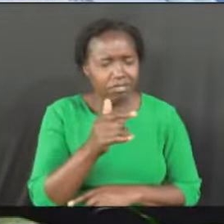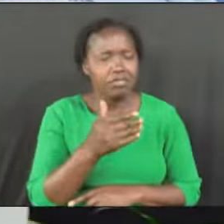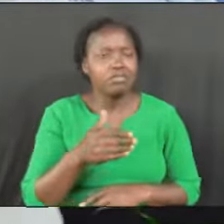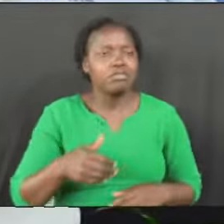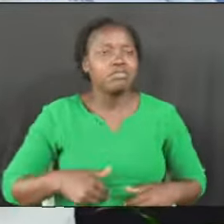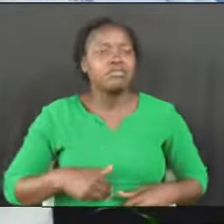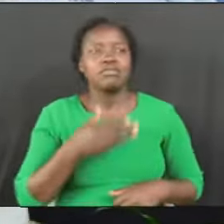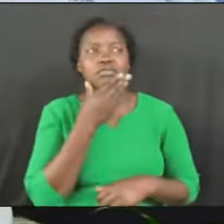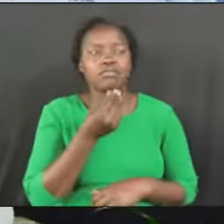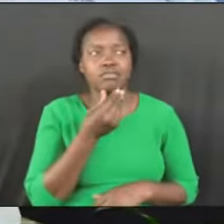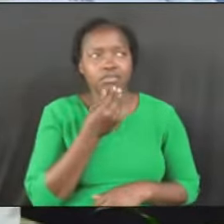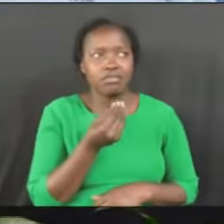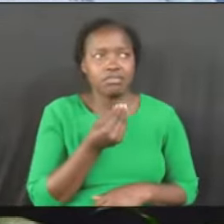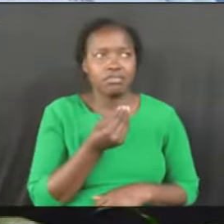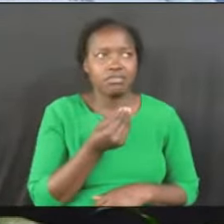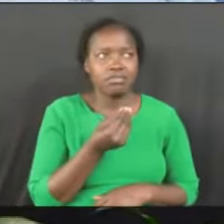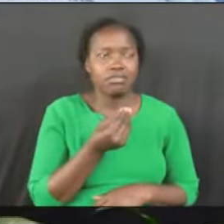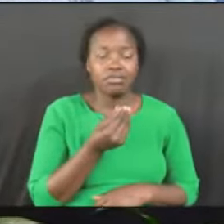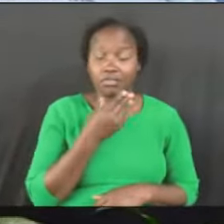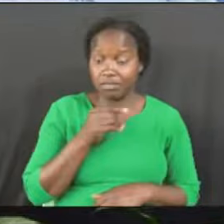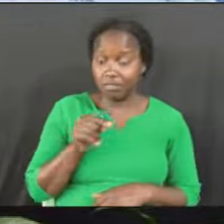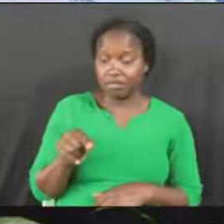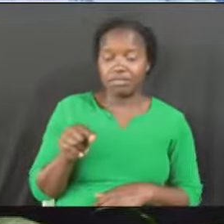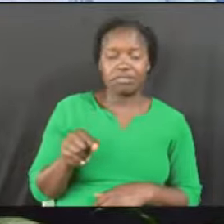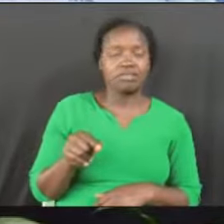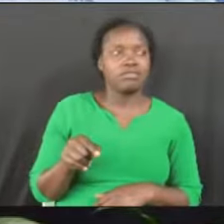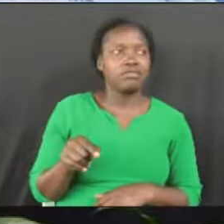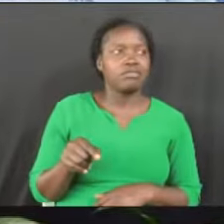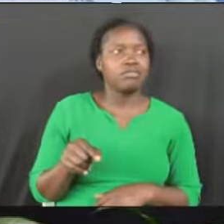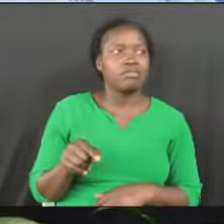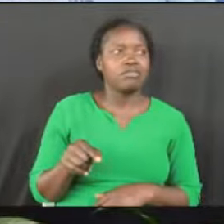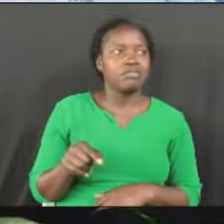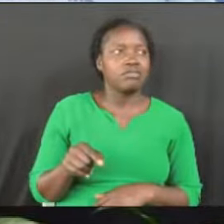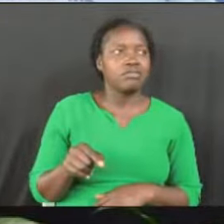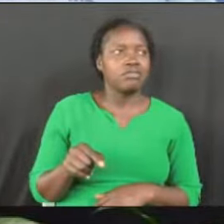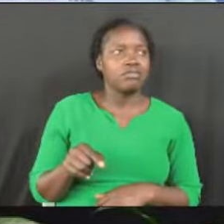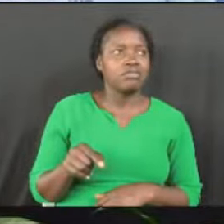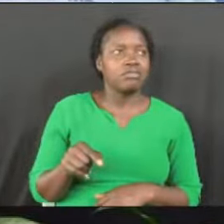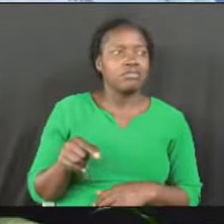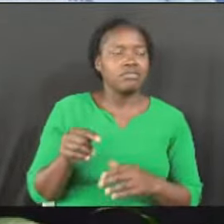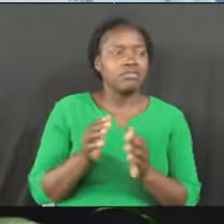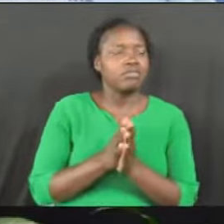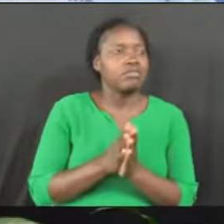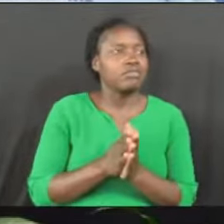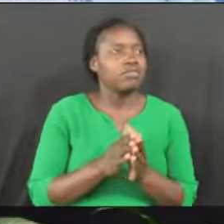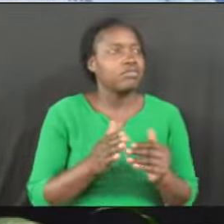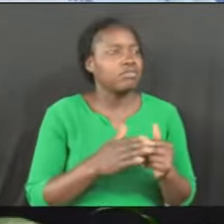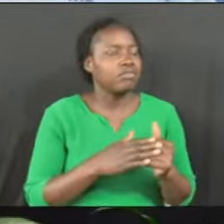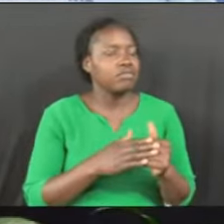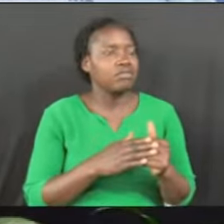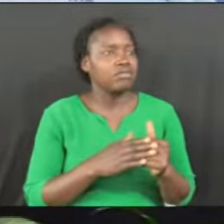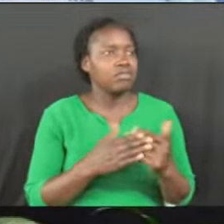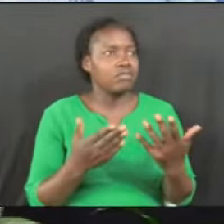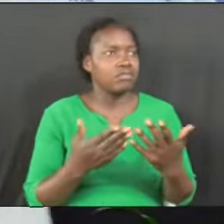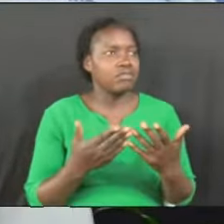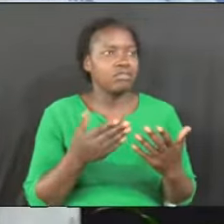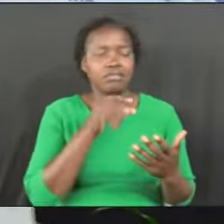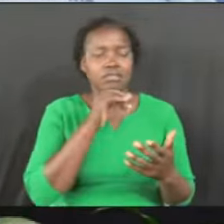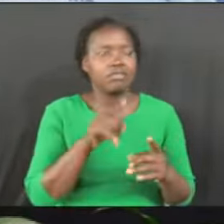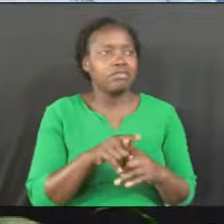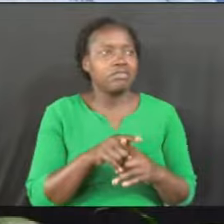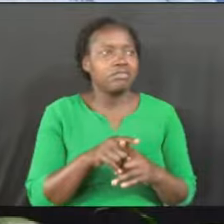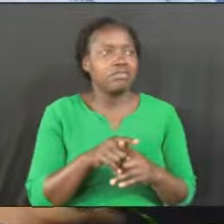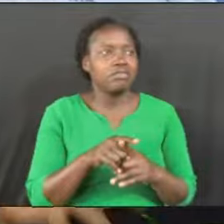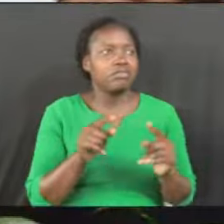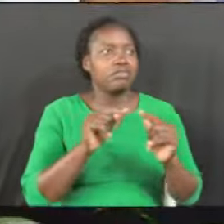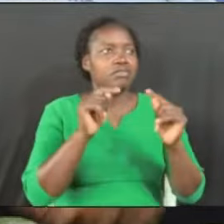grandfather. His father, Aquilos, married his brother's widow. He was a cruel